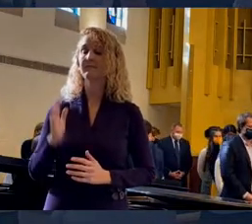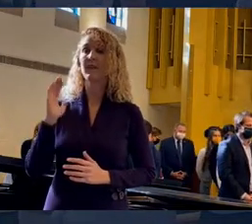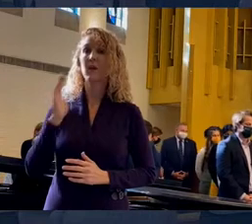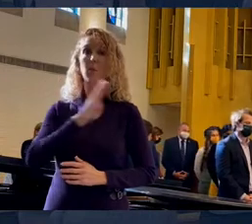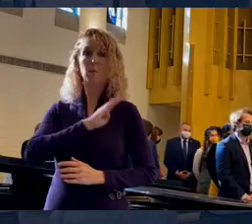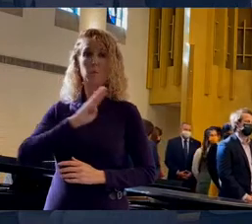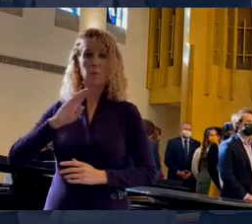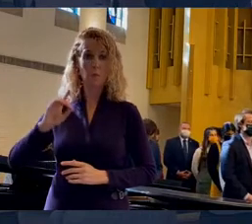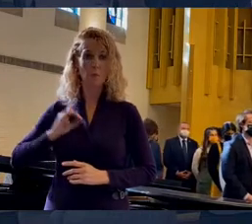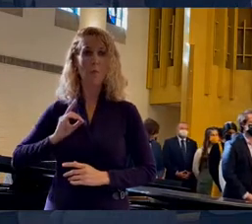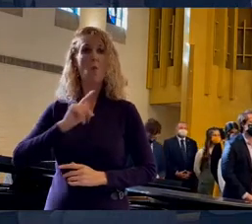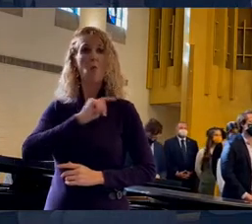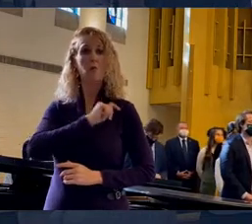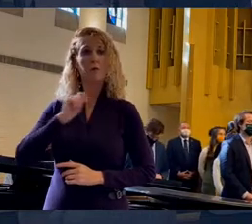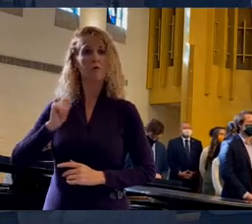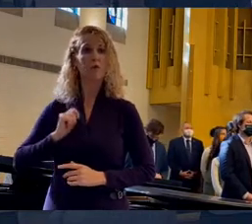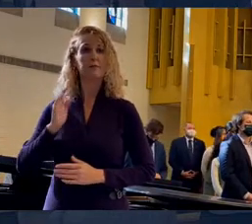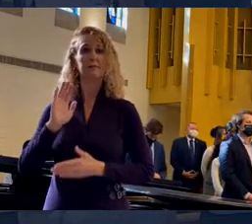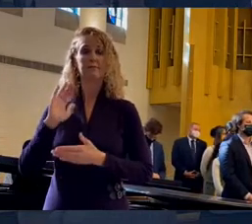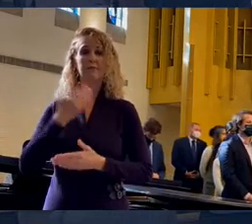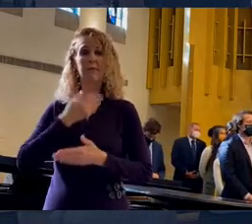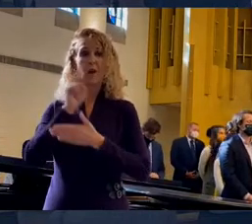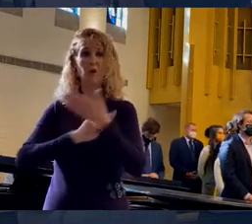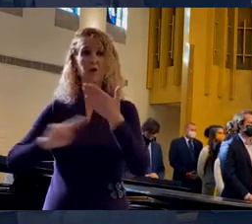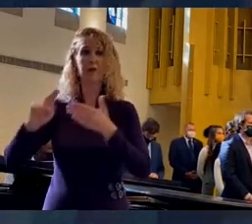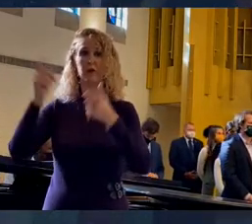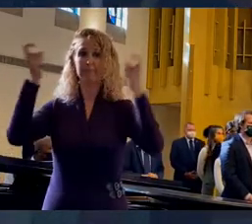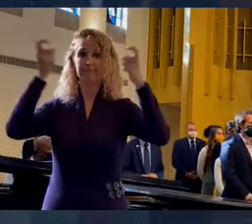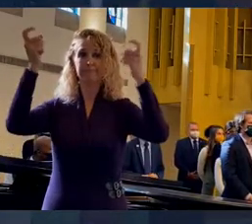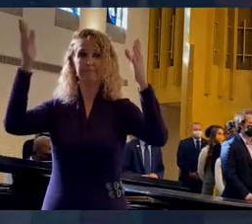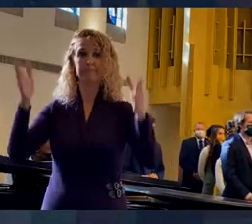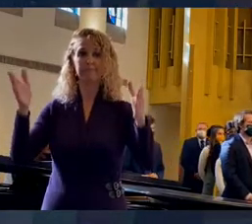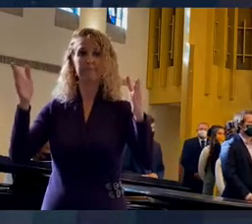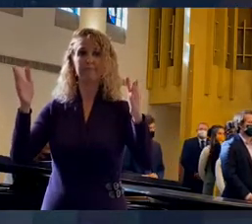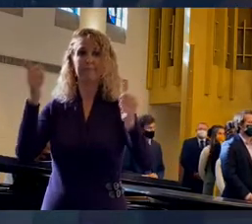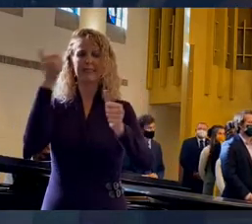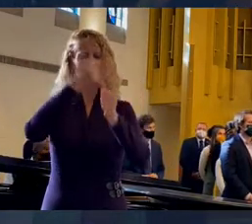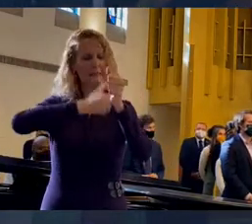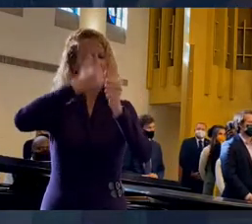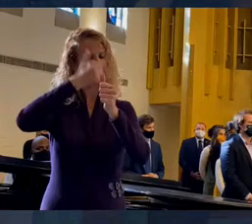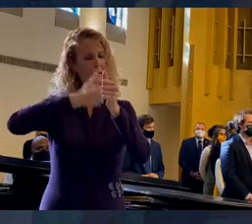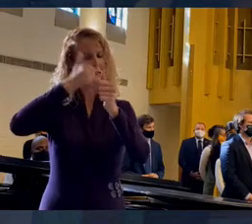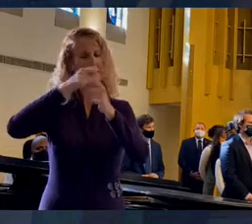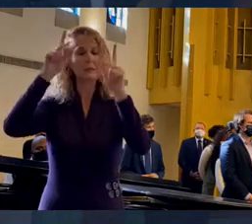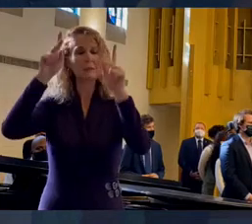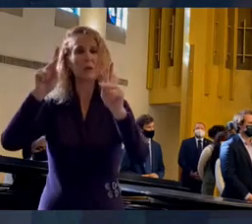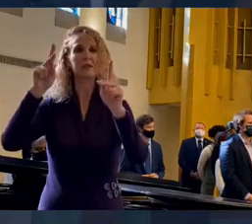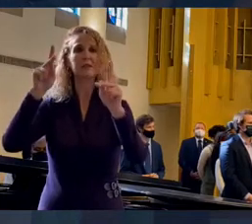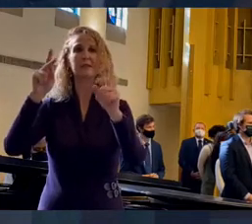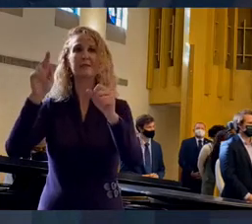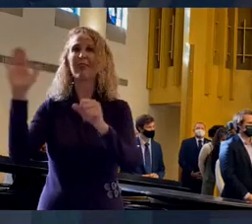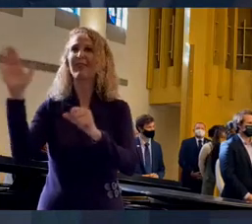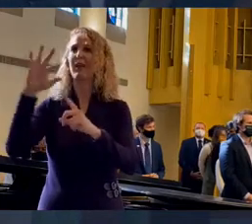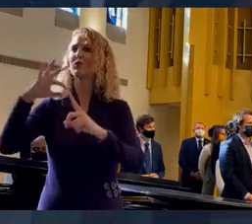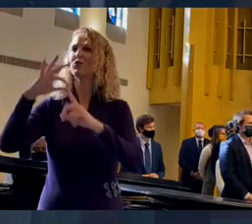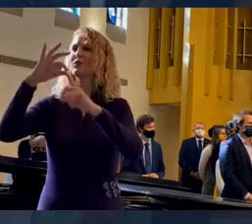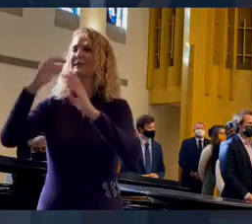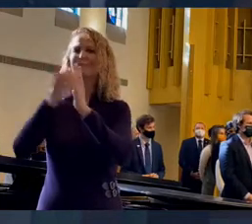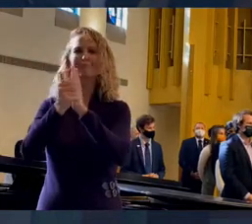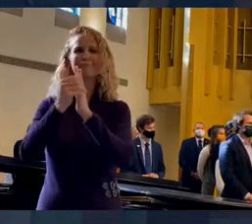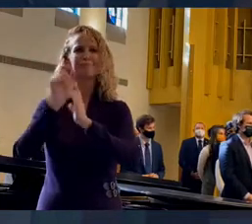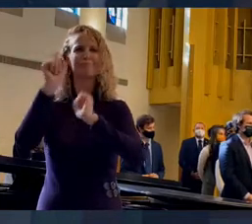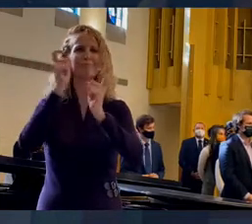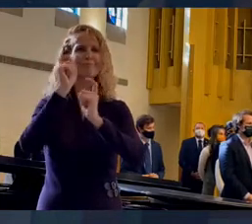For our Board of Trustees and our university administrators, that each individual would use their unique